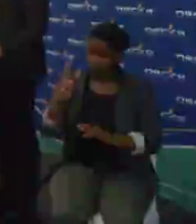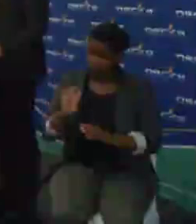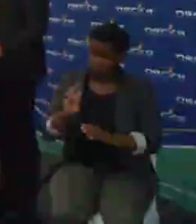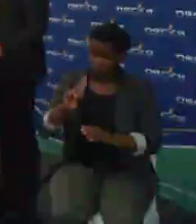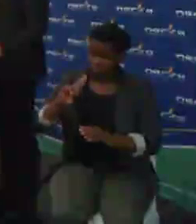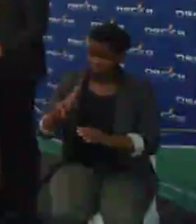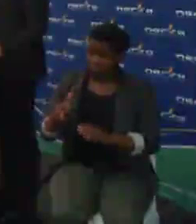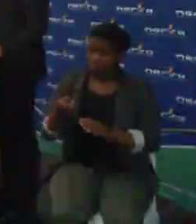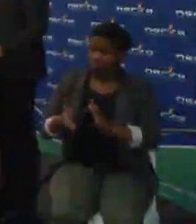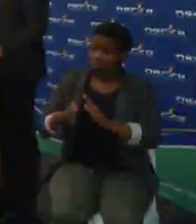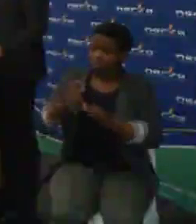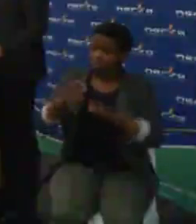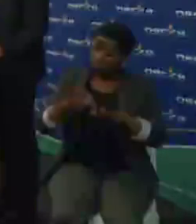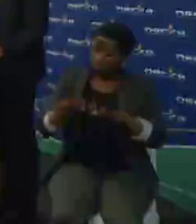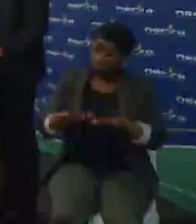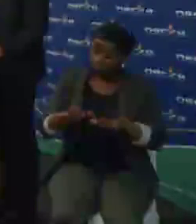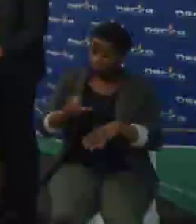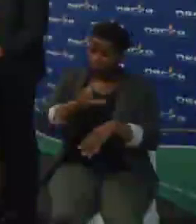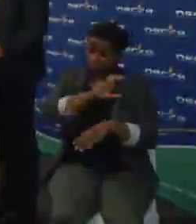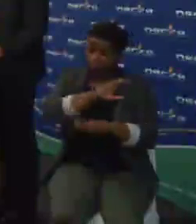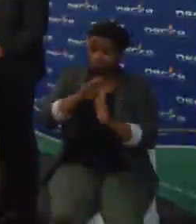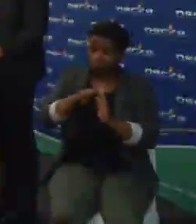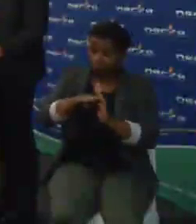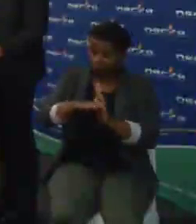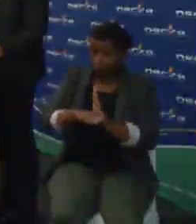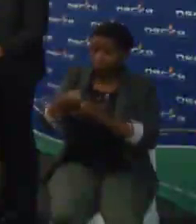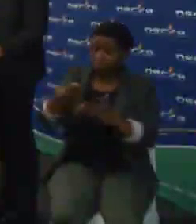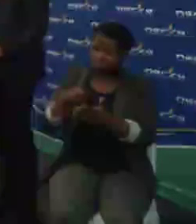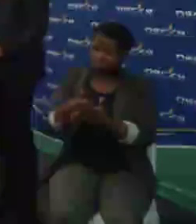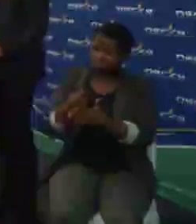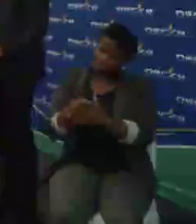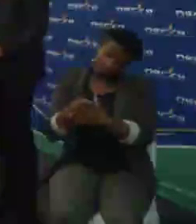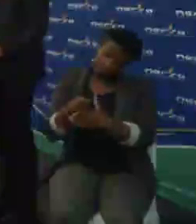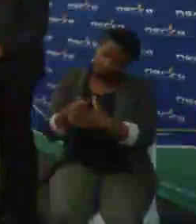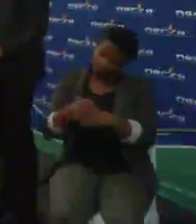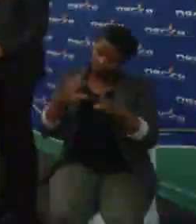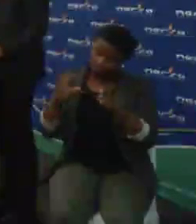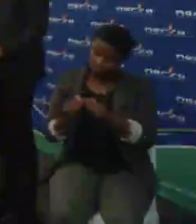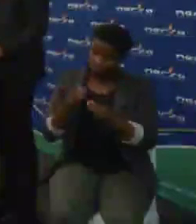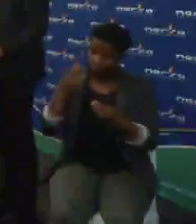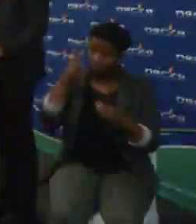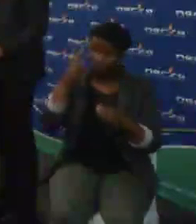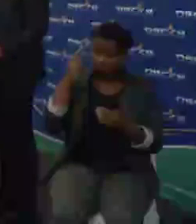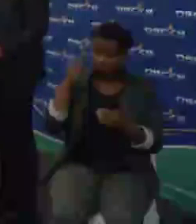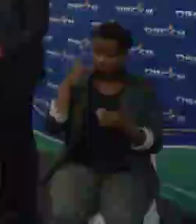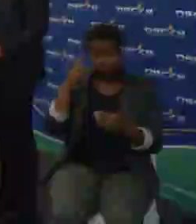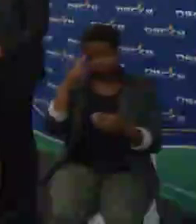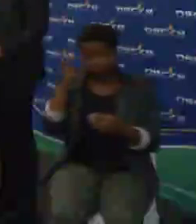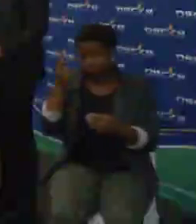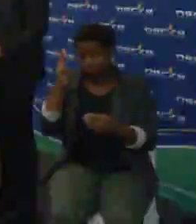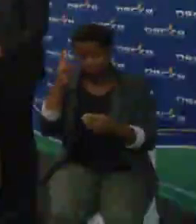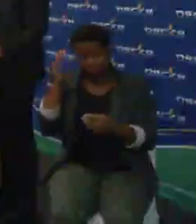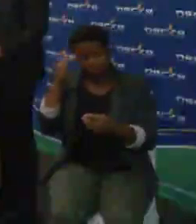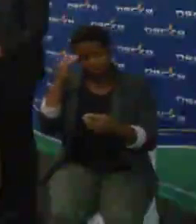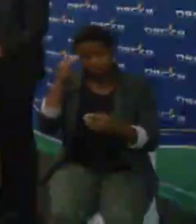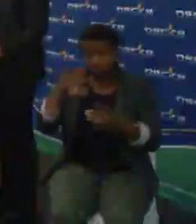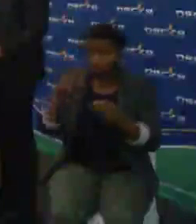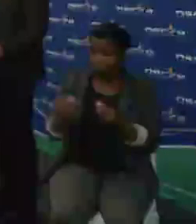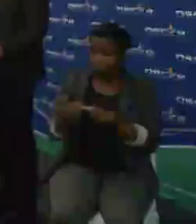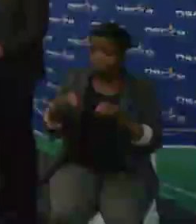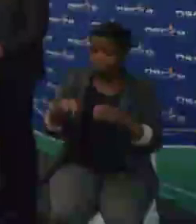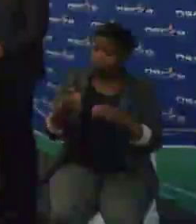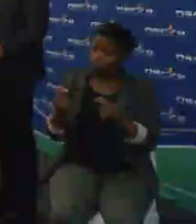customers will also become less and less willing to pay. Please note that alternatives need not include grid-based electricity